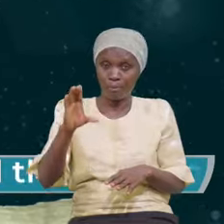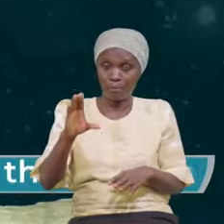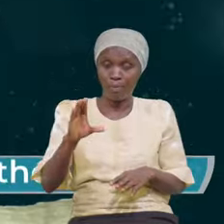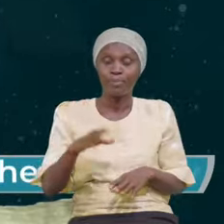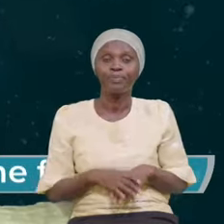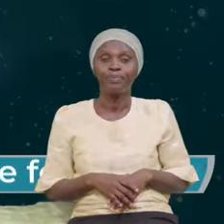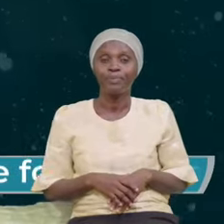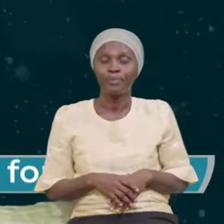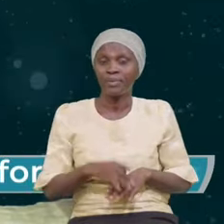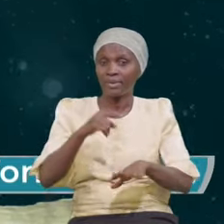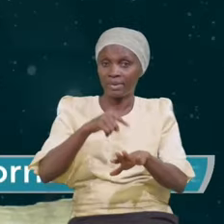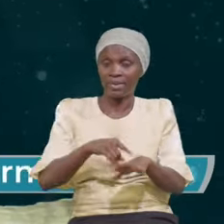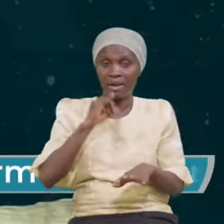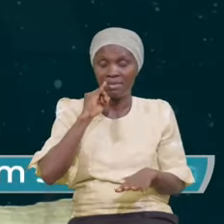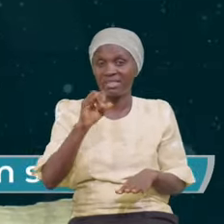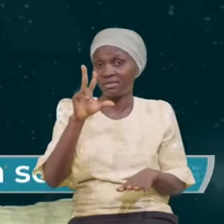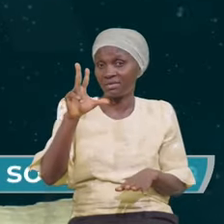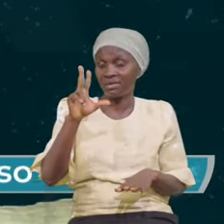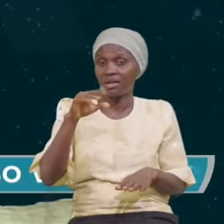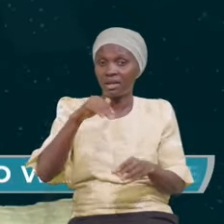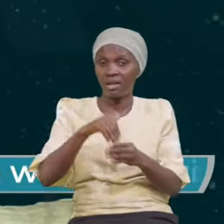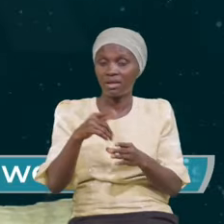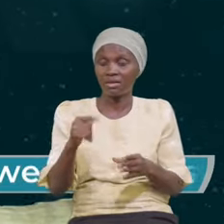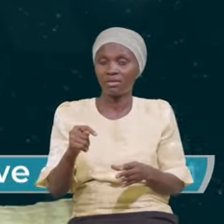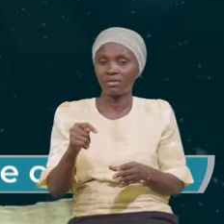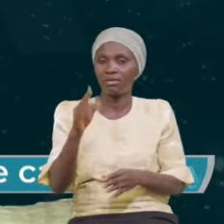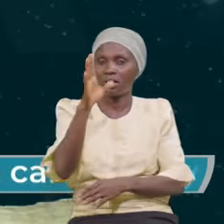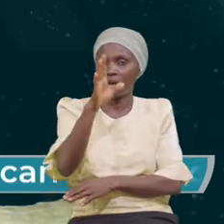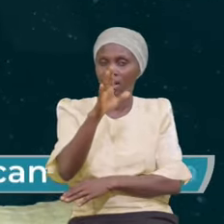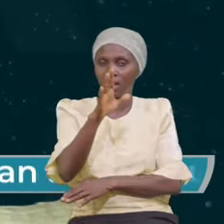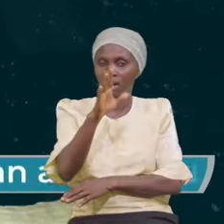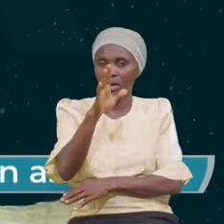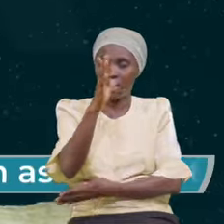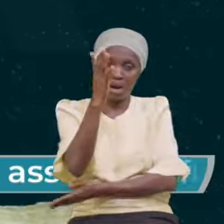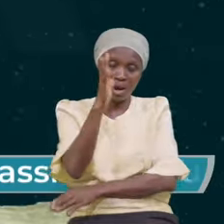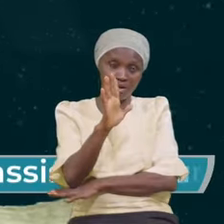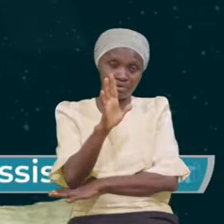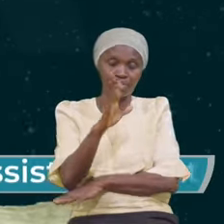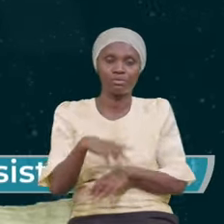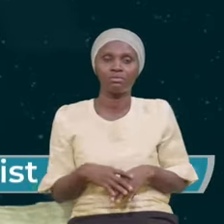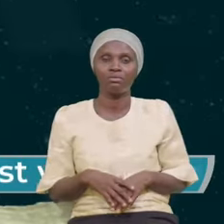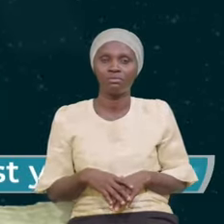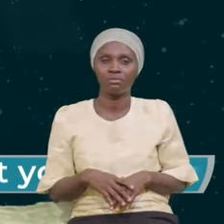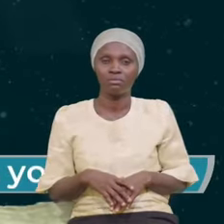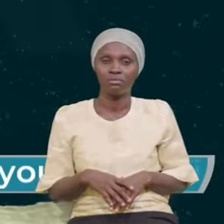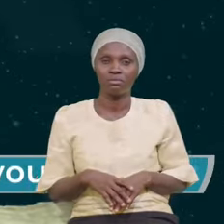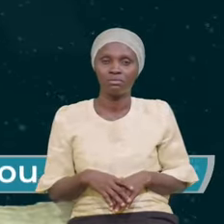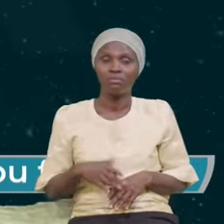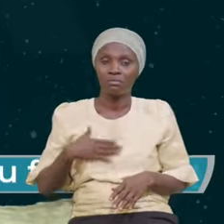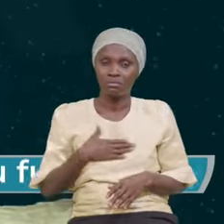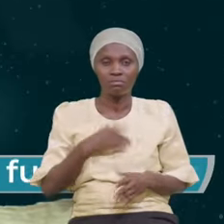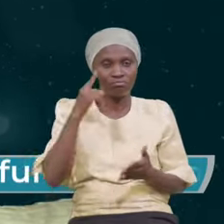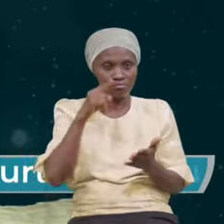is 3 p.m. West African time. So please, let's take note of all this. And